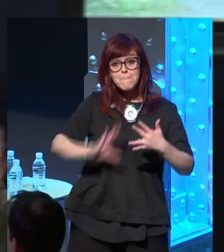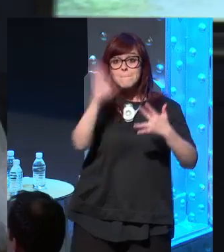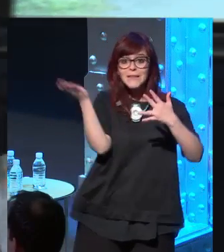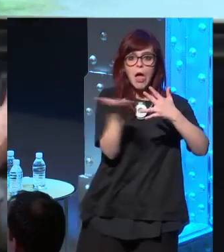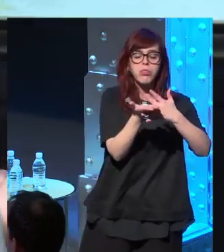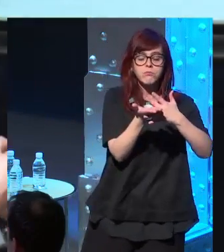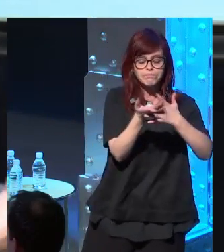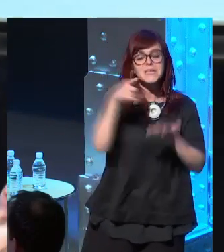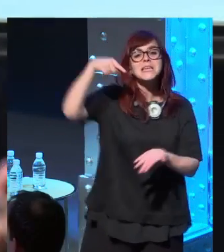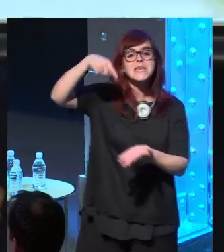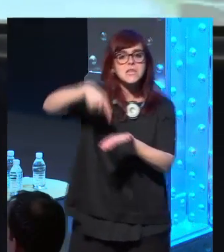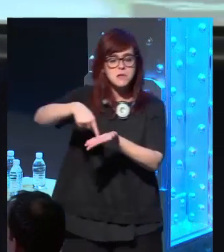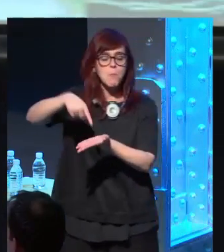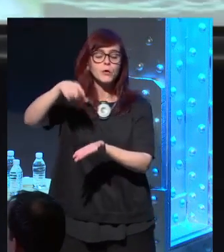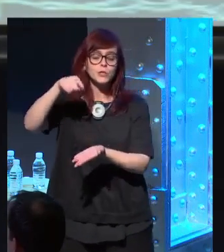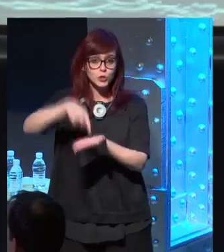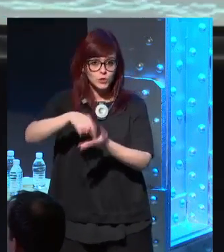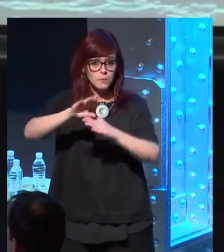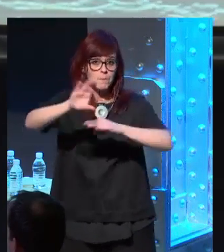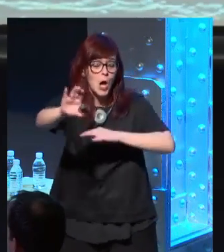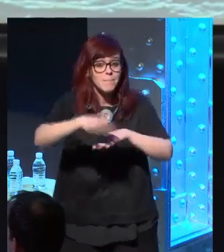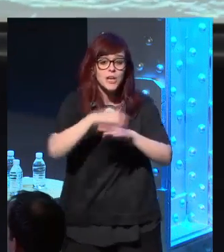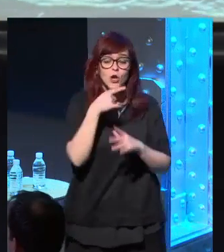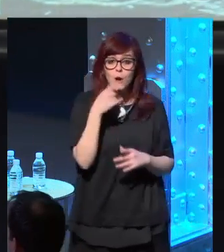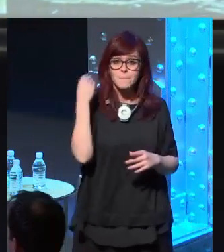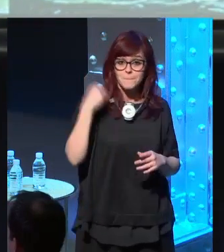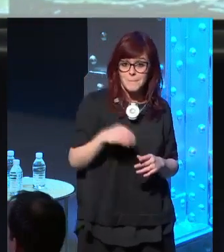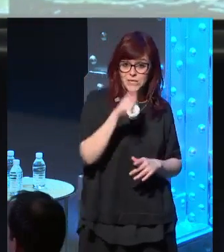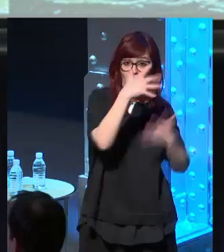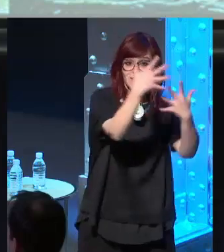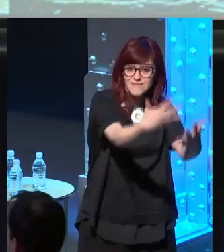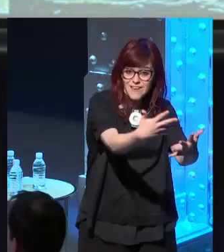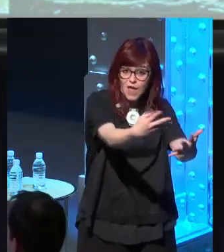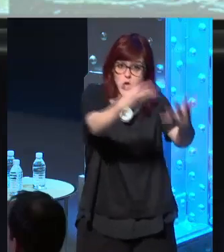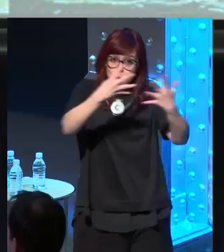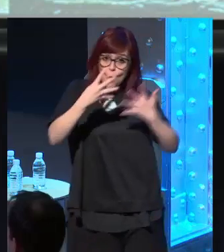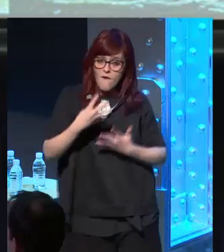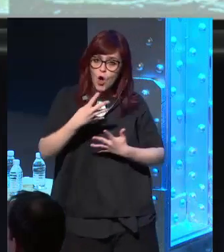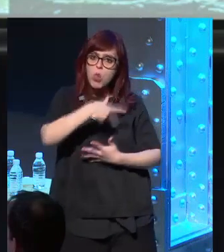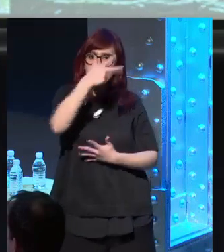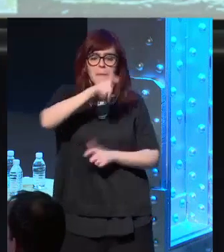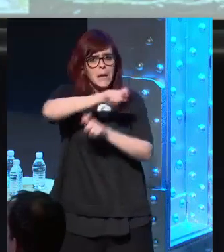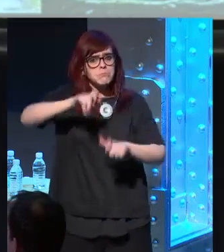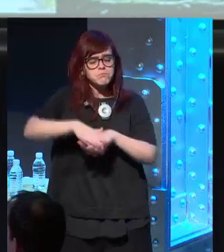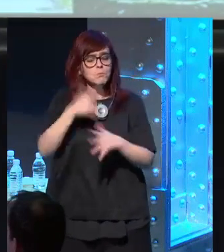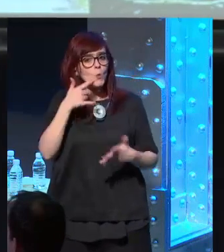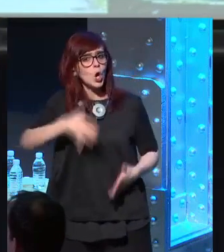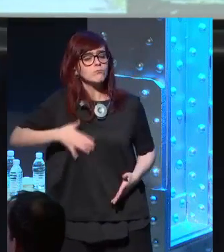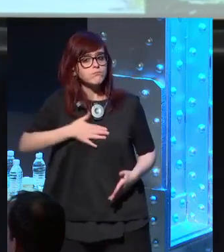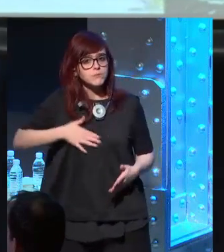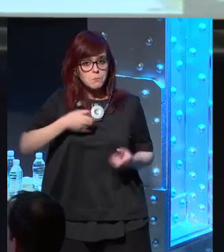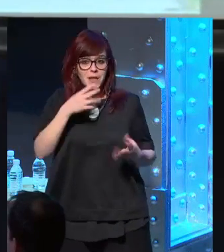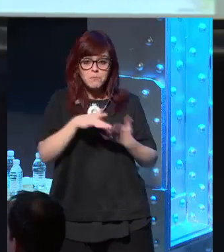together with 9 out of 10 Danes, say we're happily paying our taxes. There's also a low level of